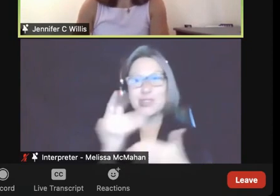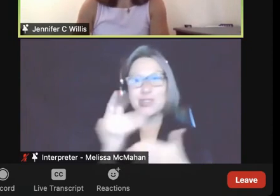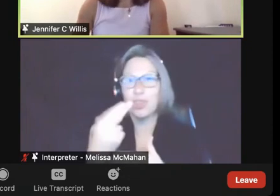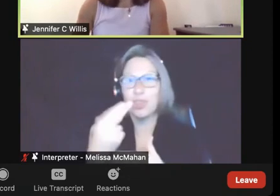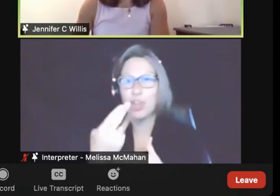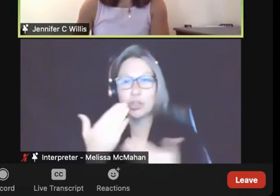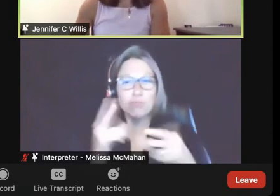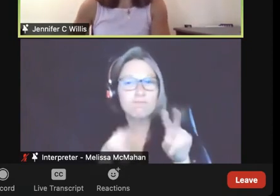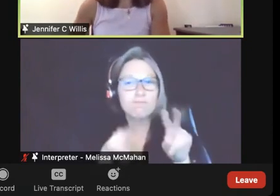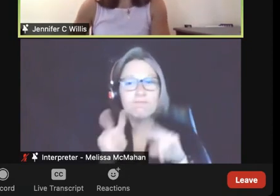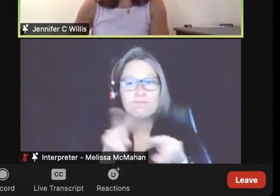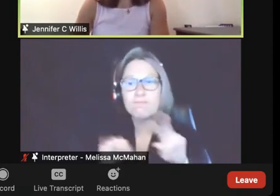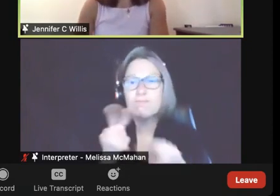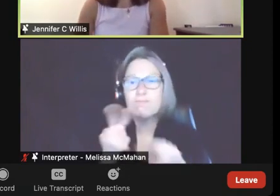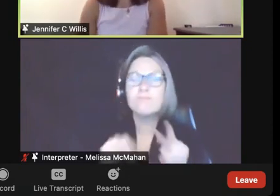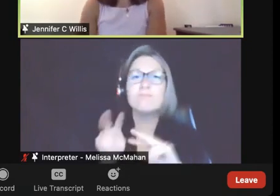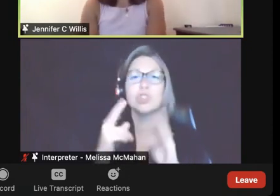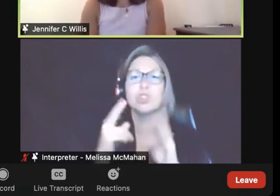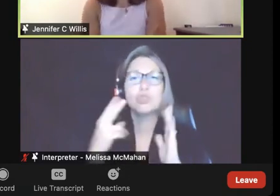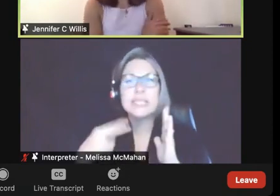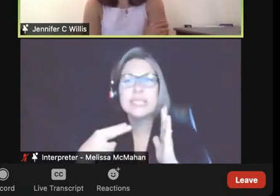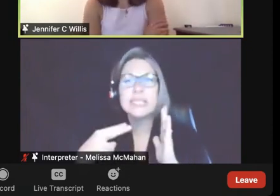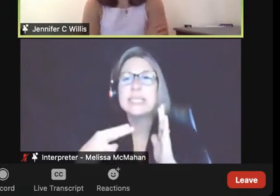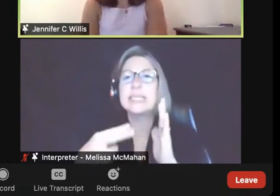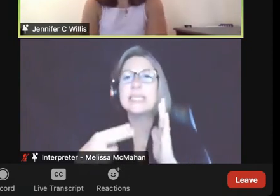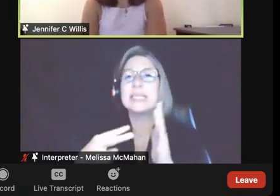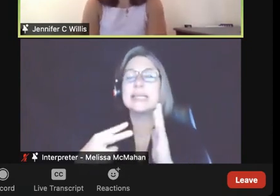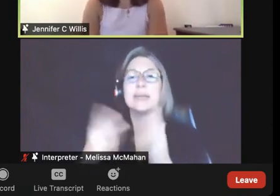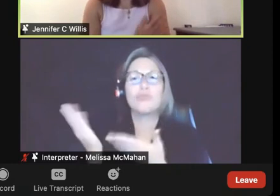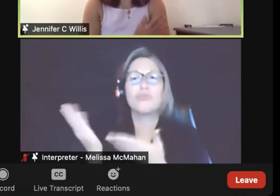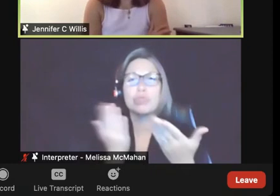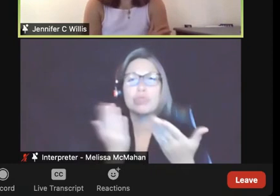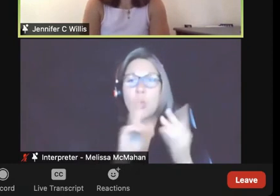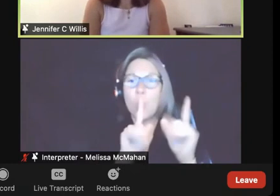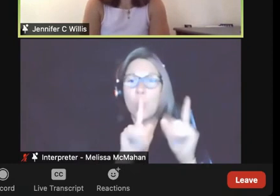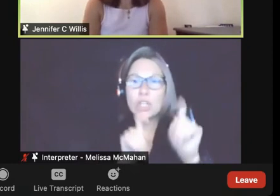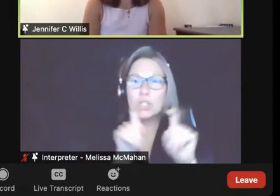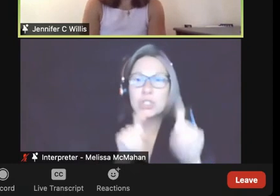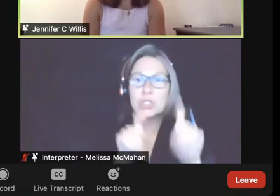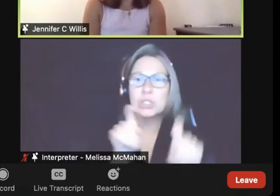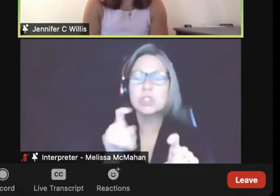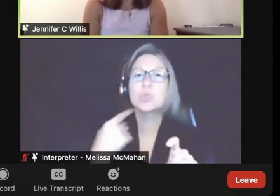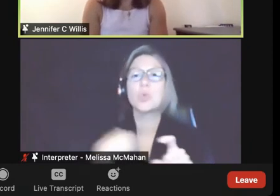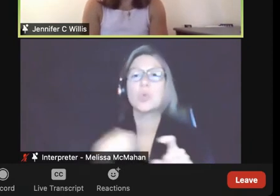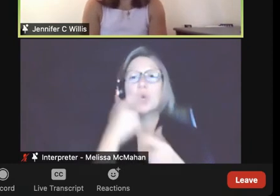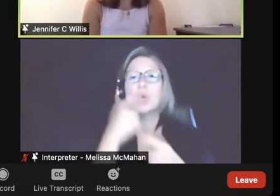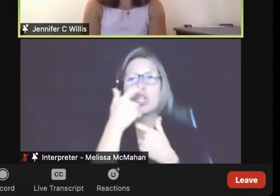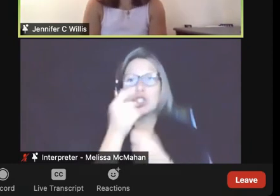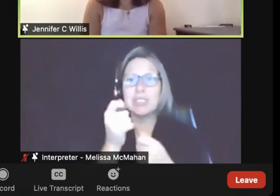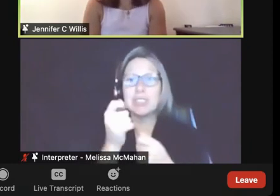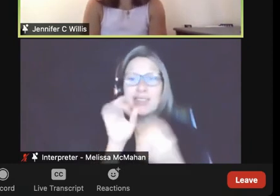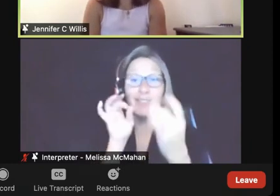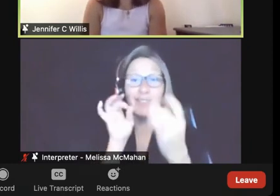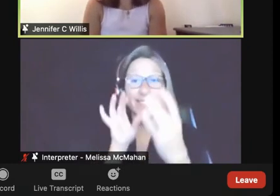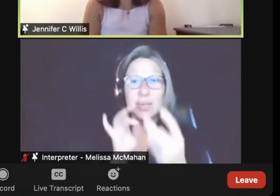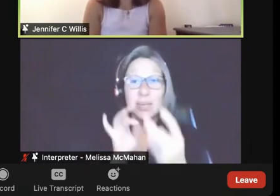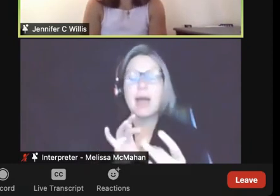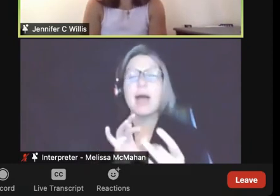over, read it over, come back with any questions. We are interested in feedback on it. We are